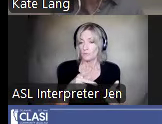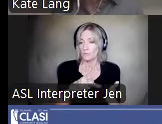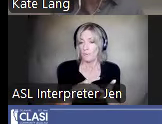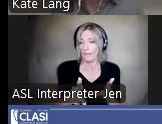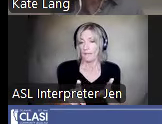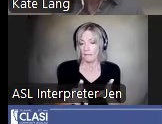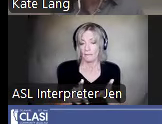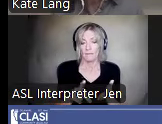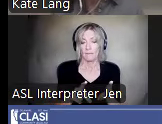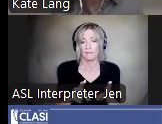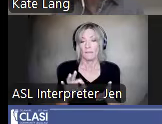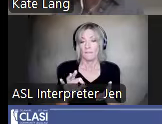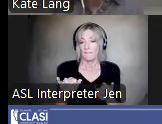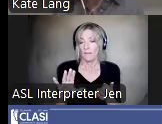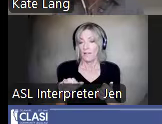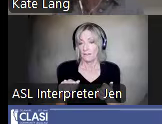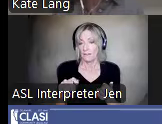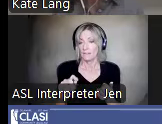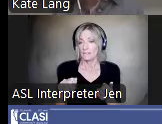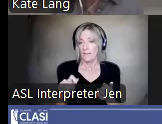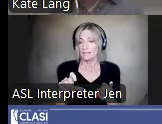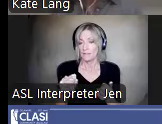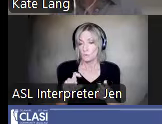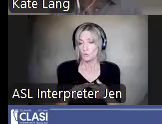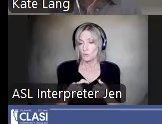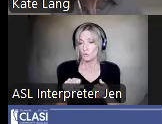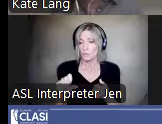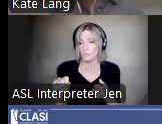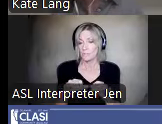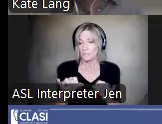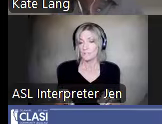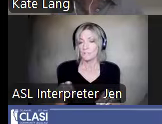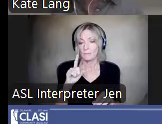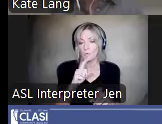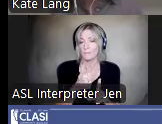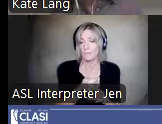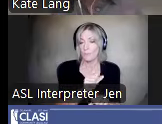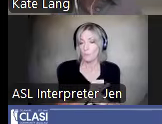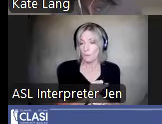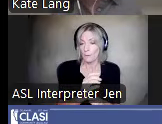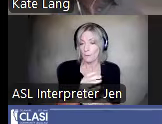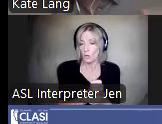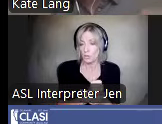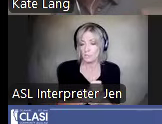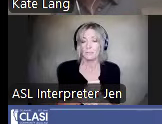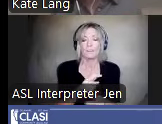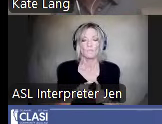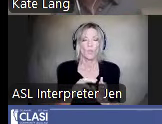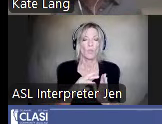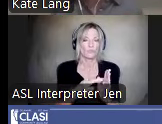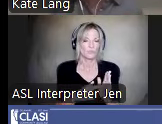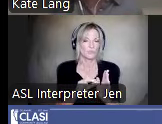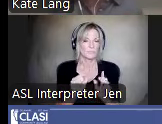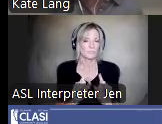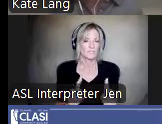in FICA taxes into the Social Security system for their self-employment earnings, but those rules are a little bit different. So